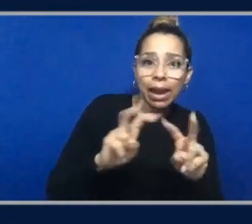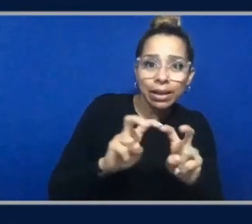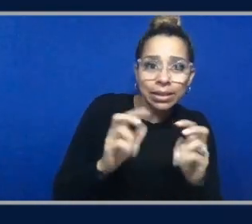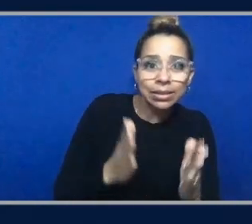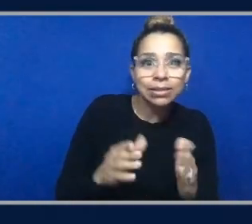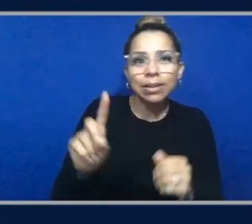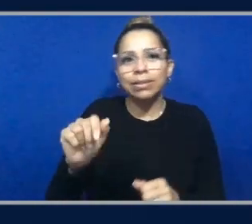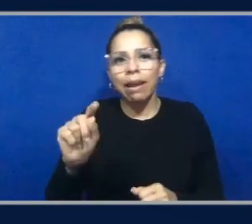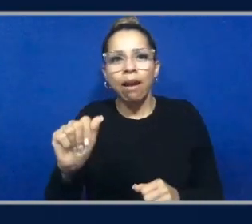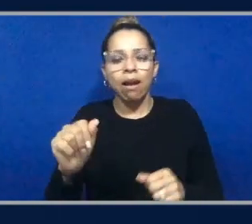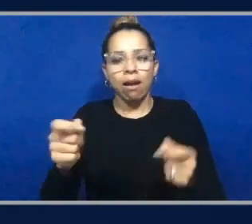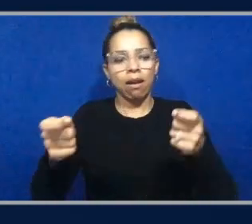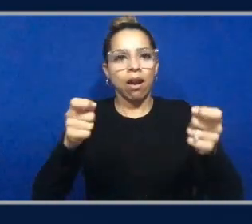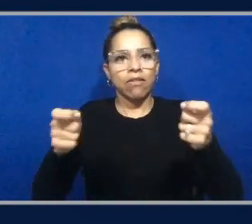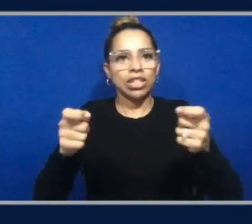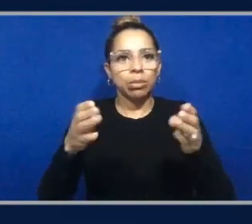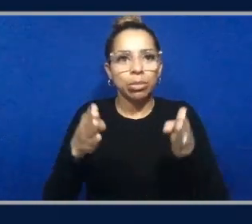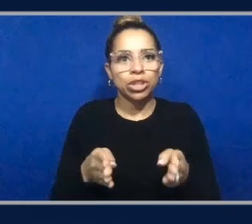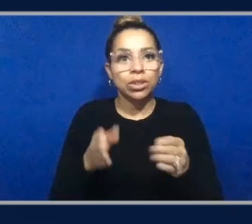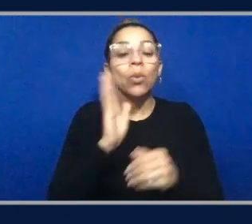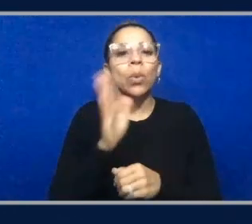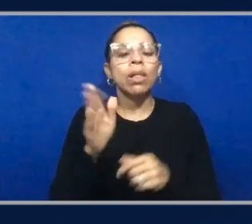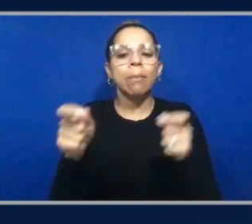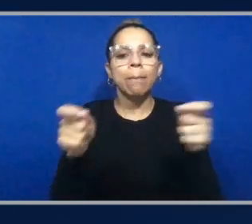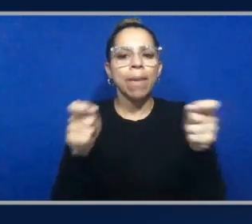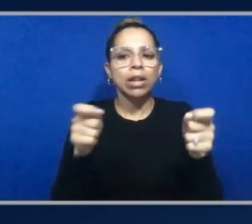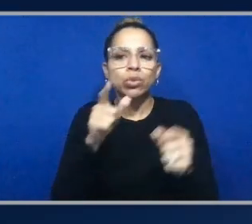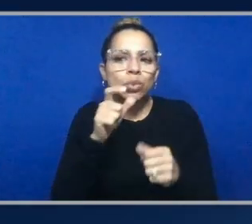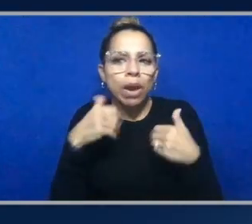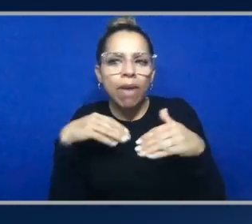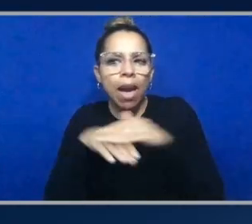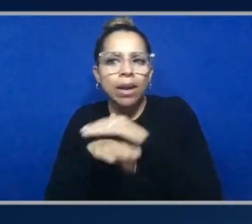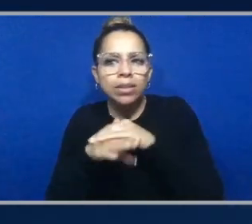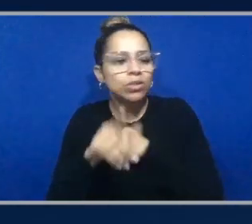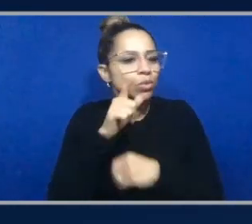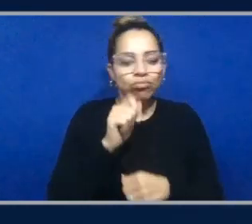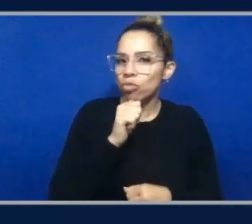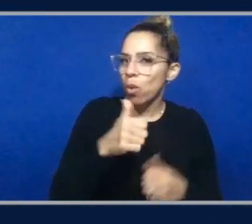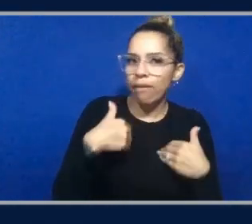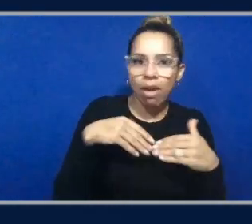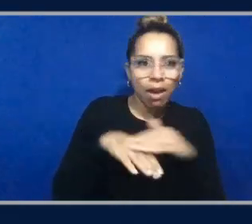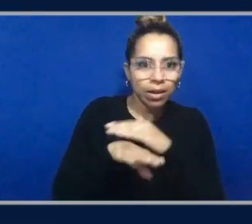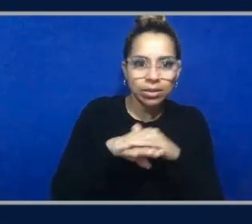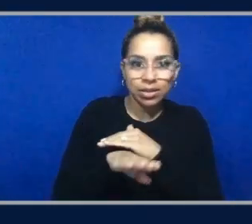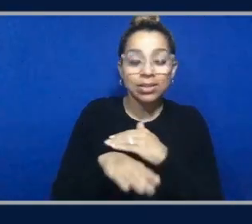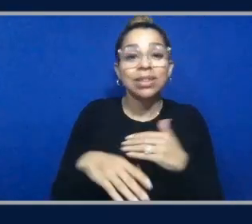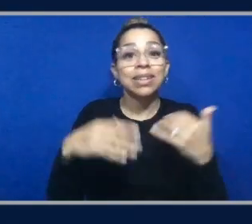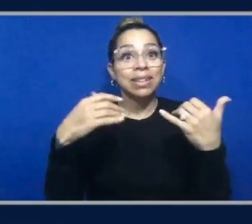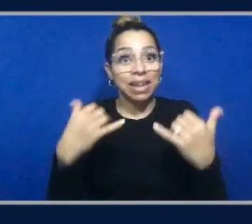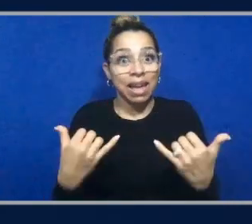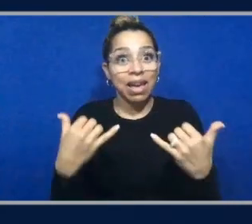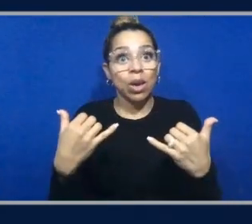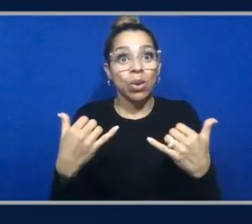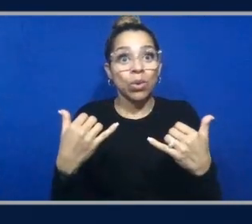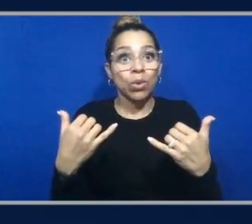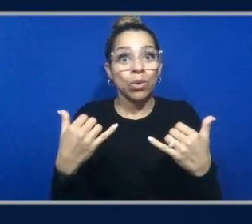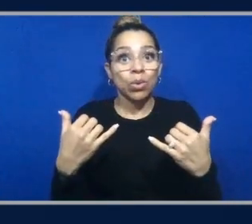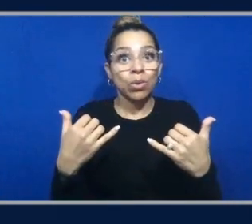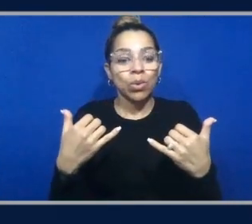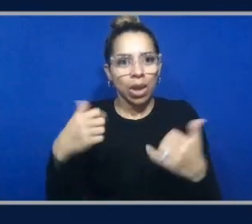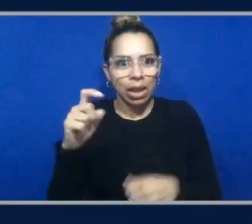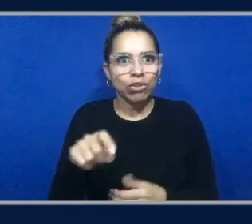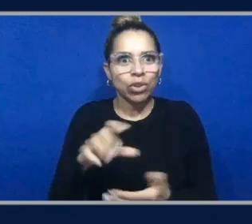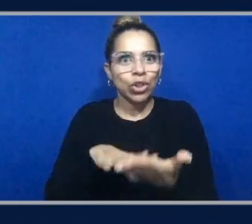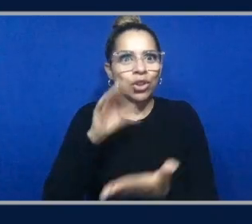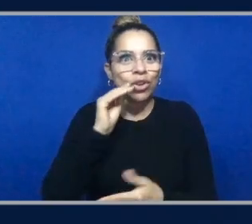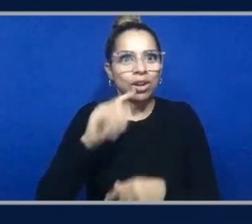who's managing access to that data. Right. All of them kind of have to now learn about all these different